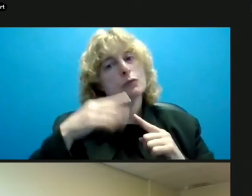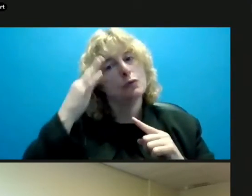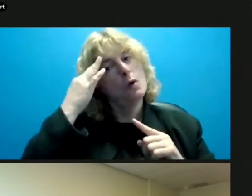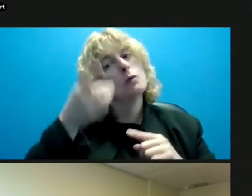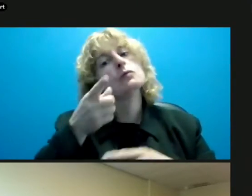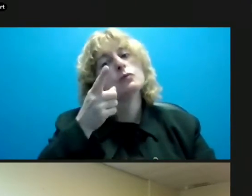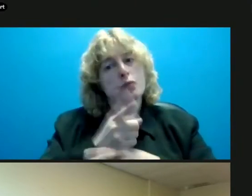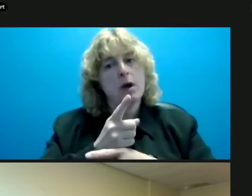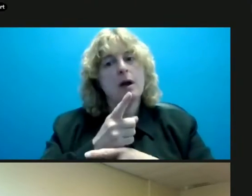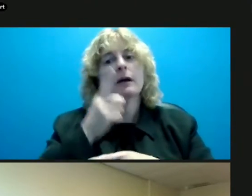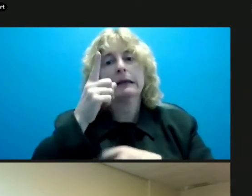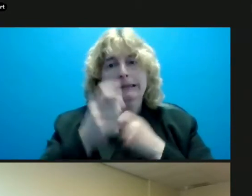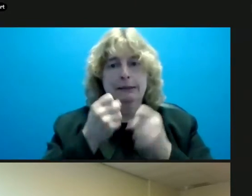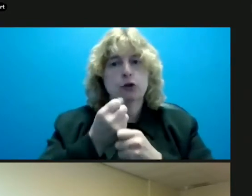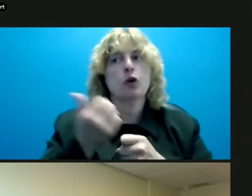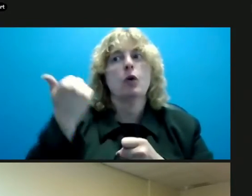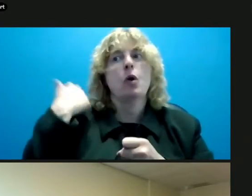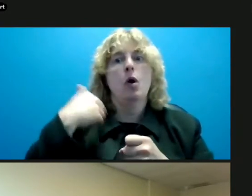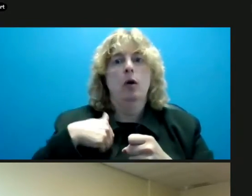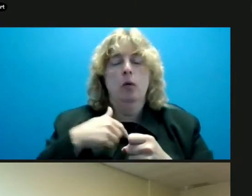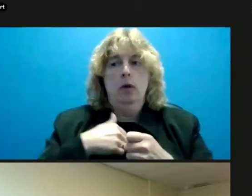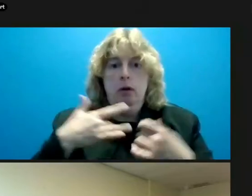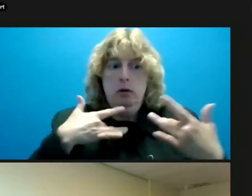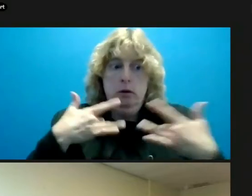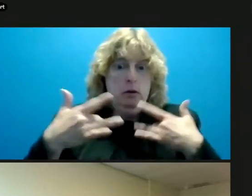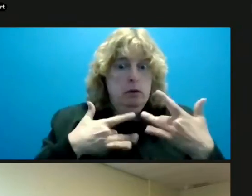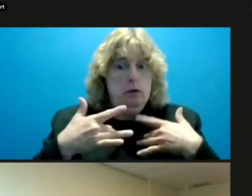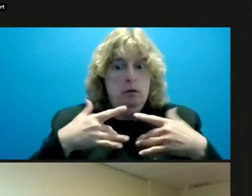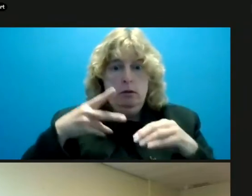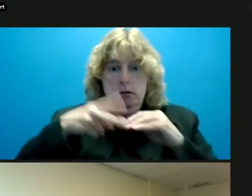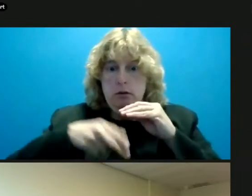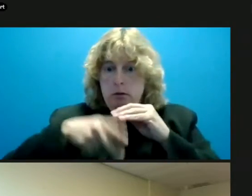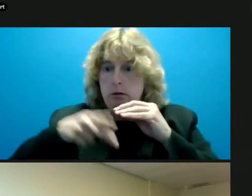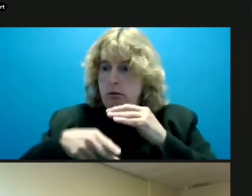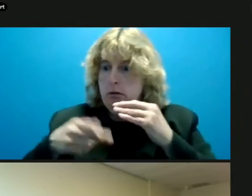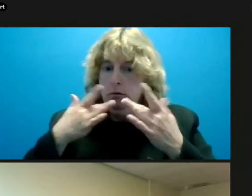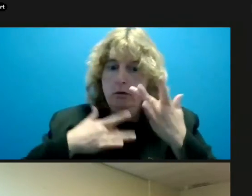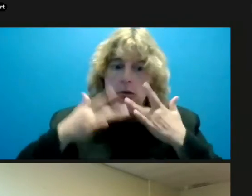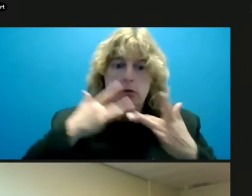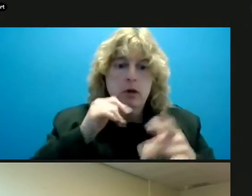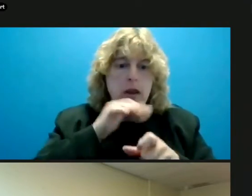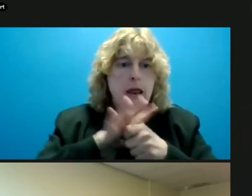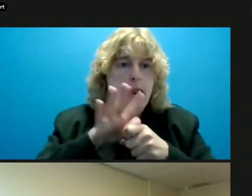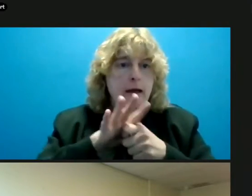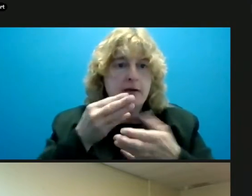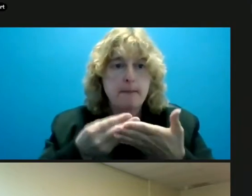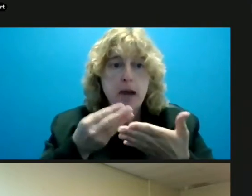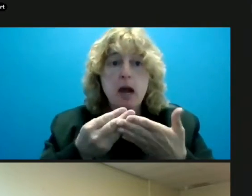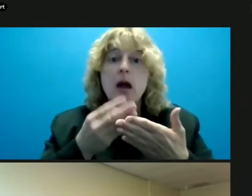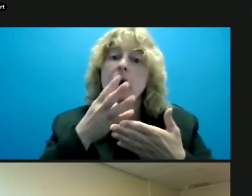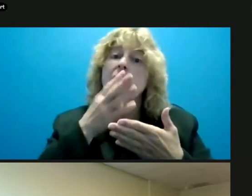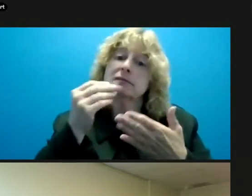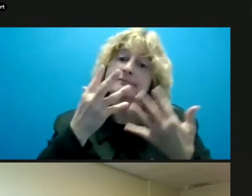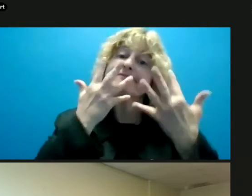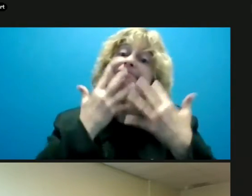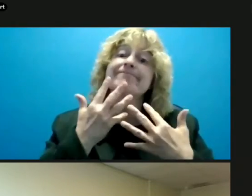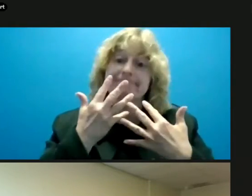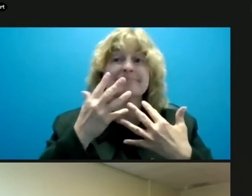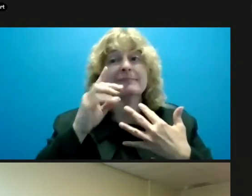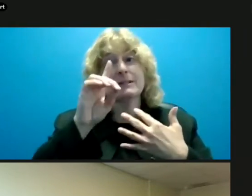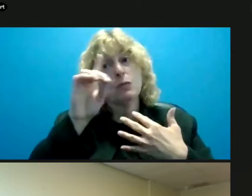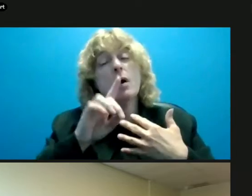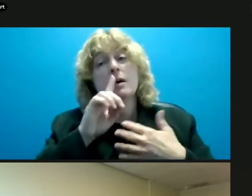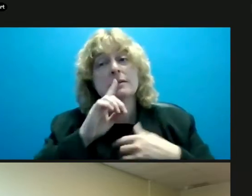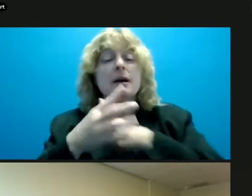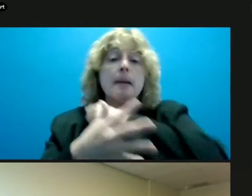were all really concerned about deficits and not having enough money and poverty districts, unfortunately, that Detroit is.